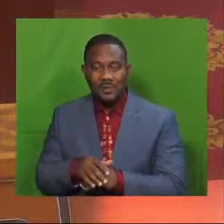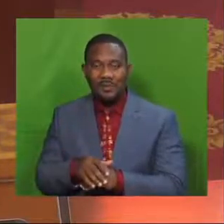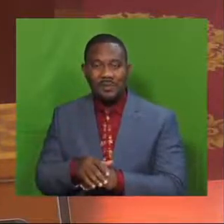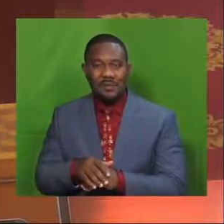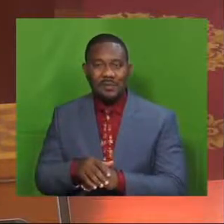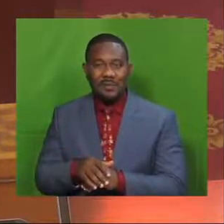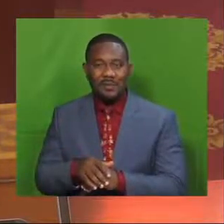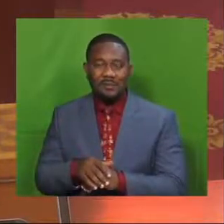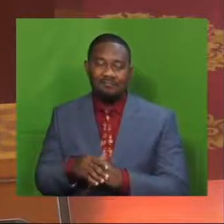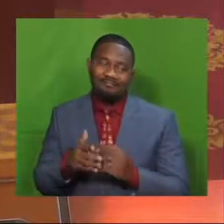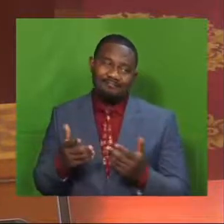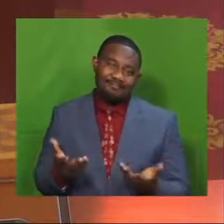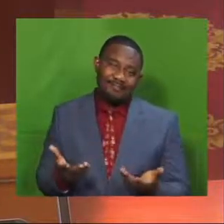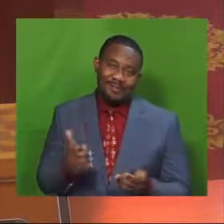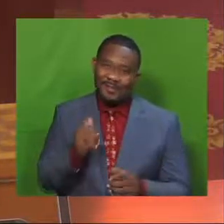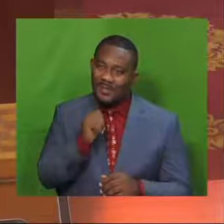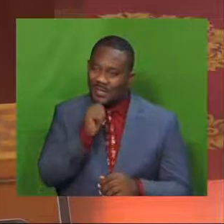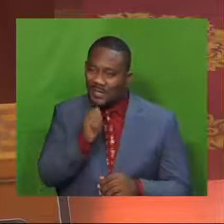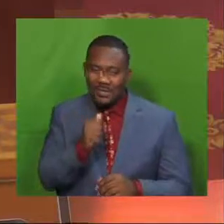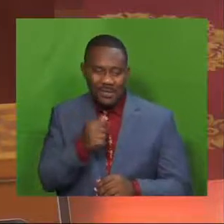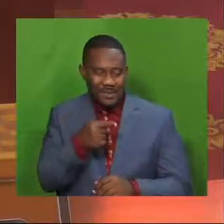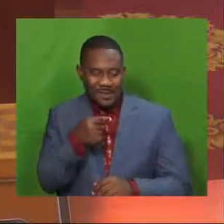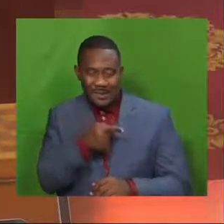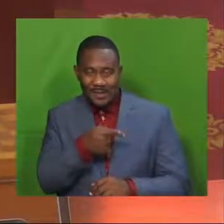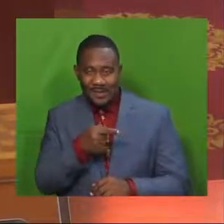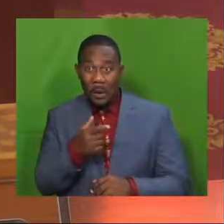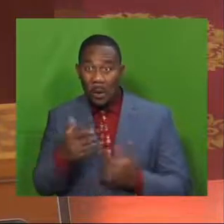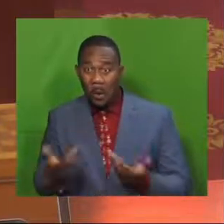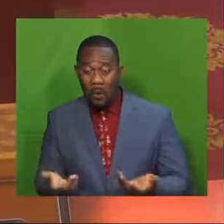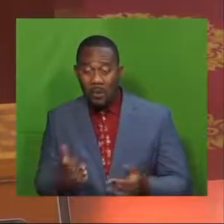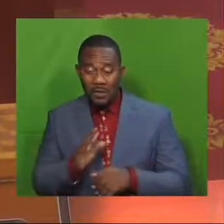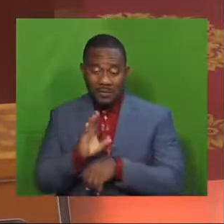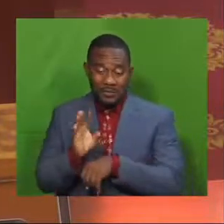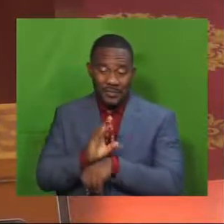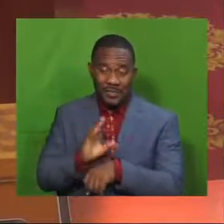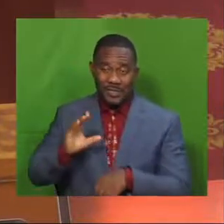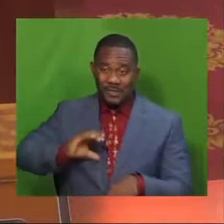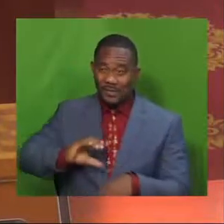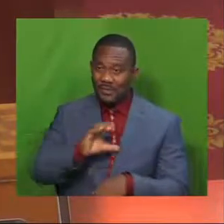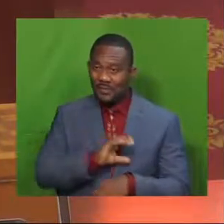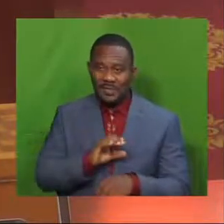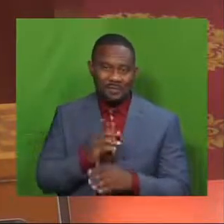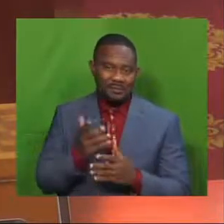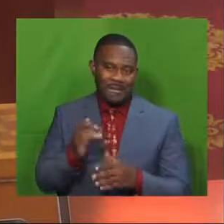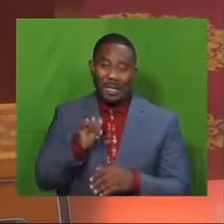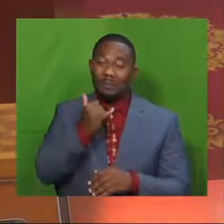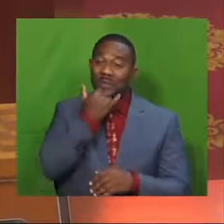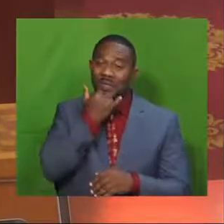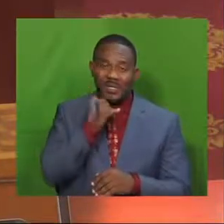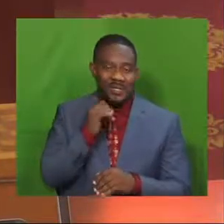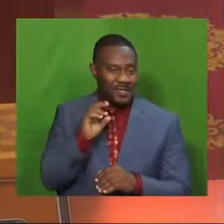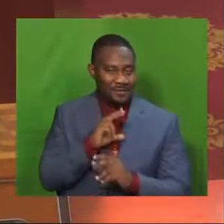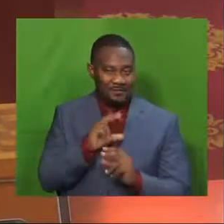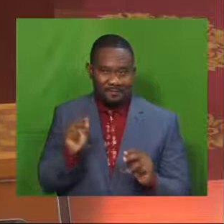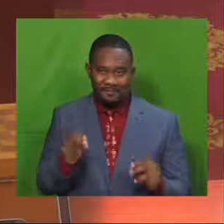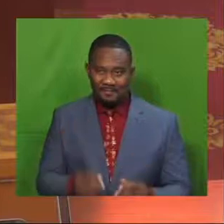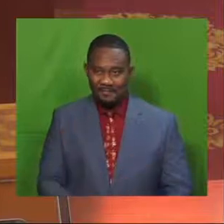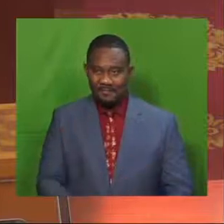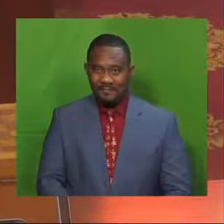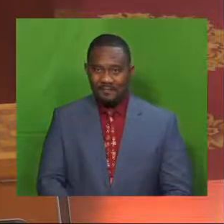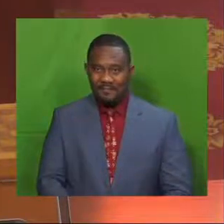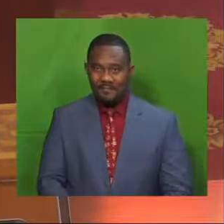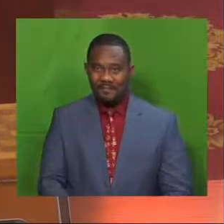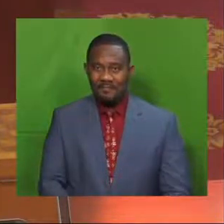office. Neither is it the business committee that has made a mistake. So that's for the